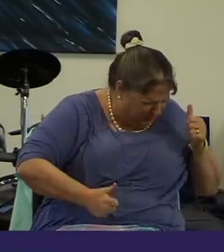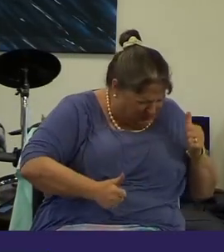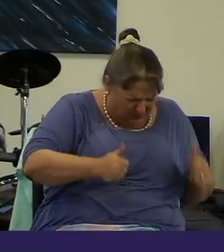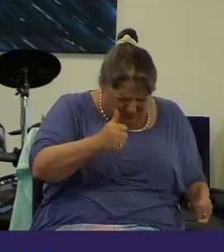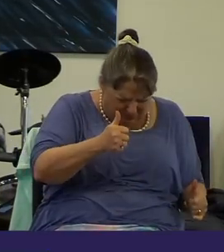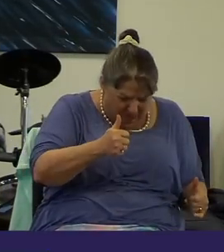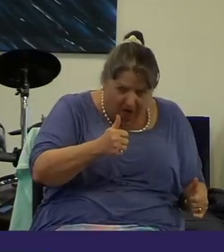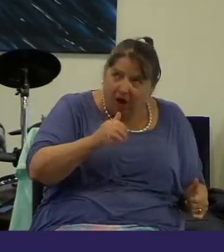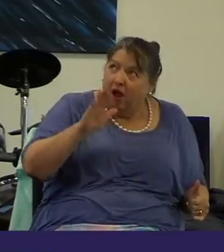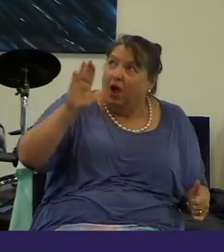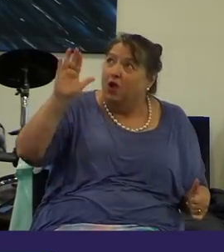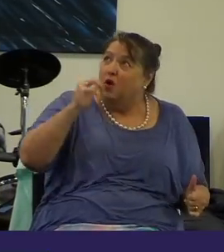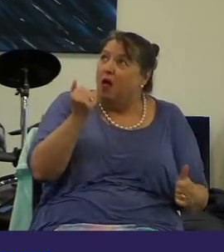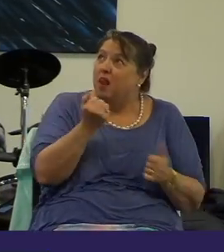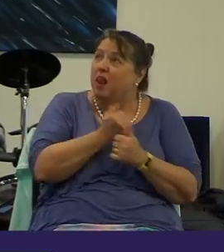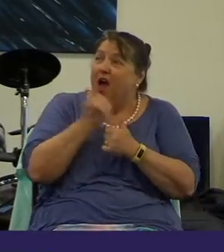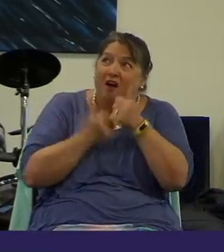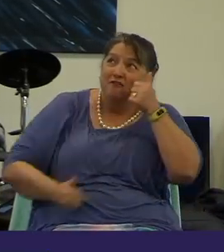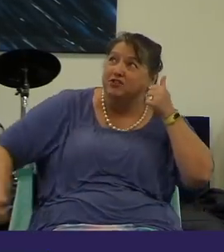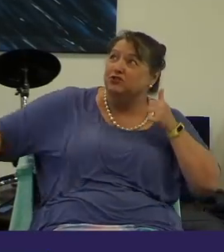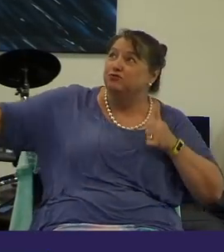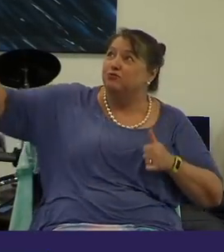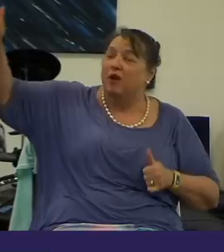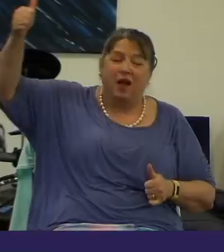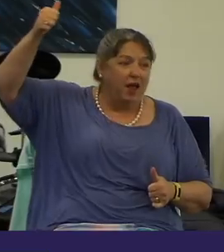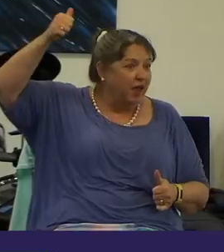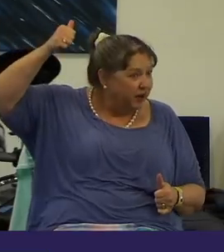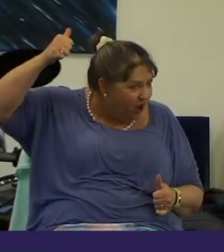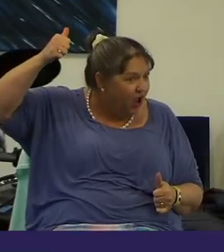My sin was great, your love was